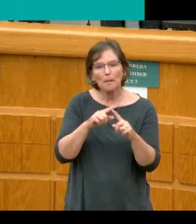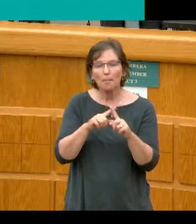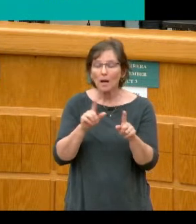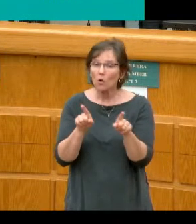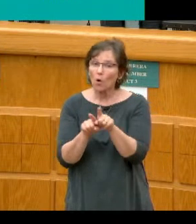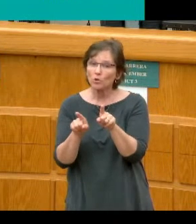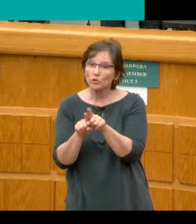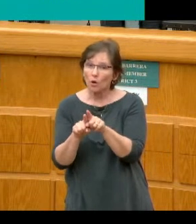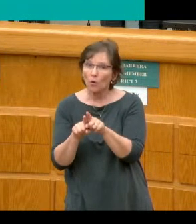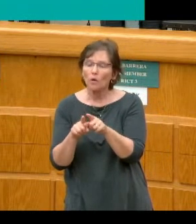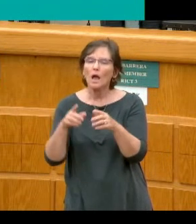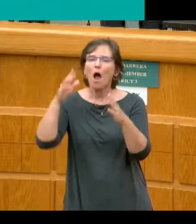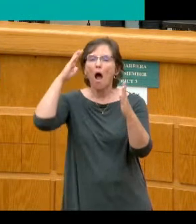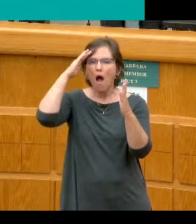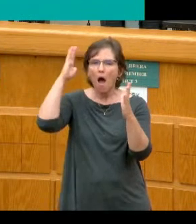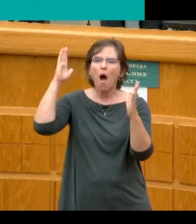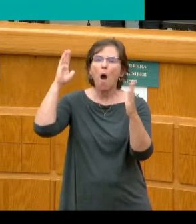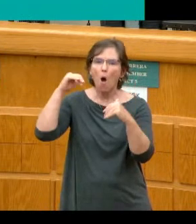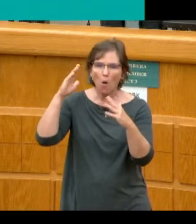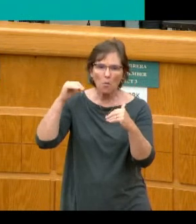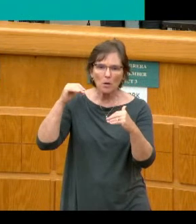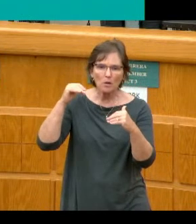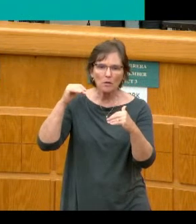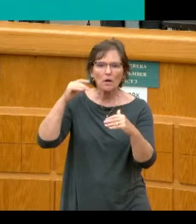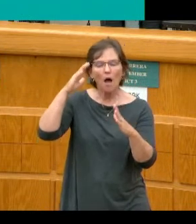they can do to save their lives.